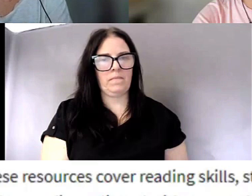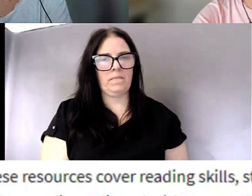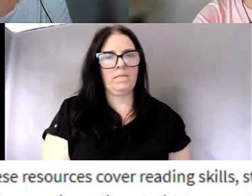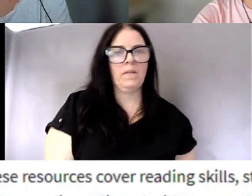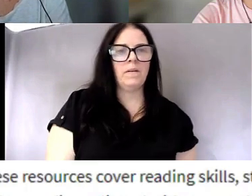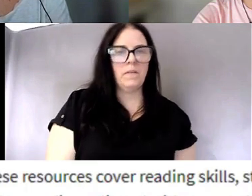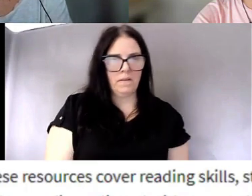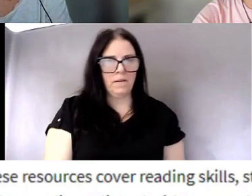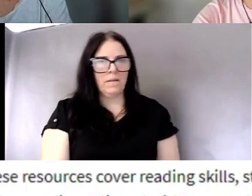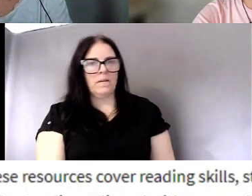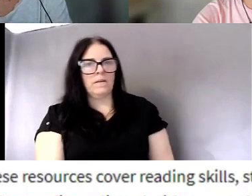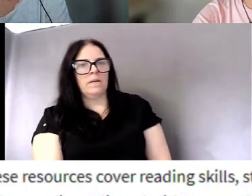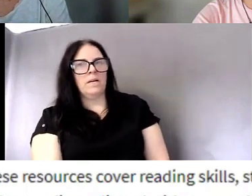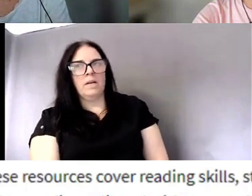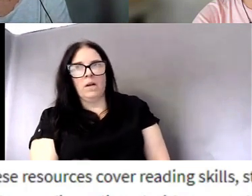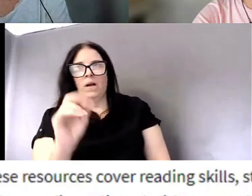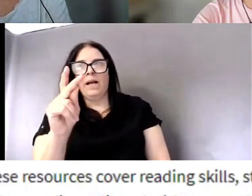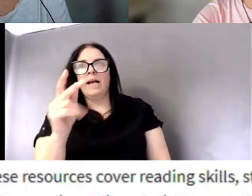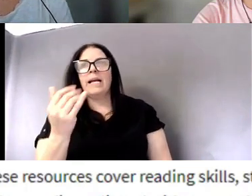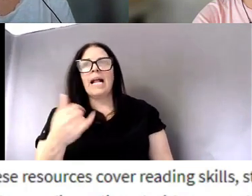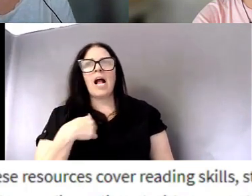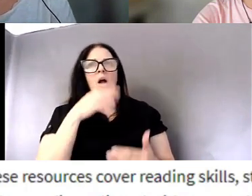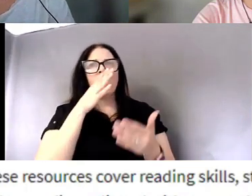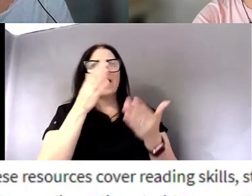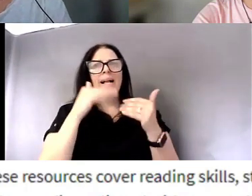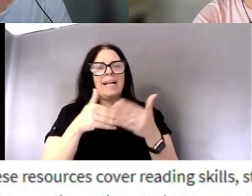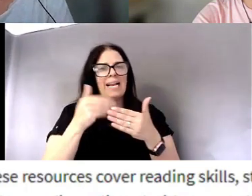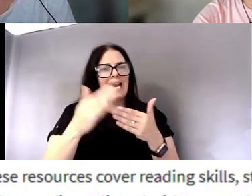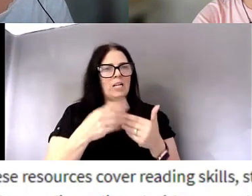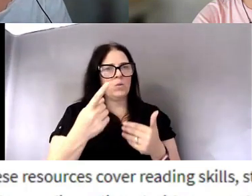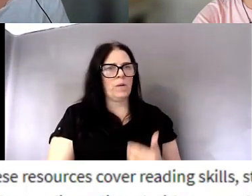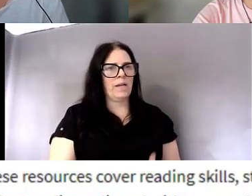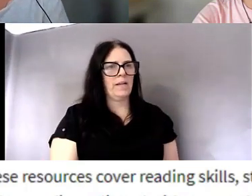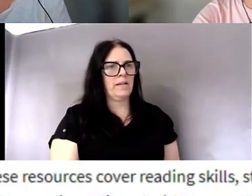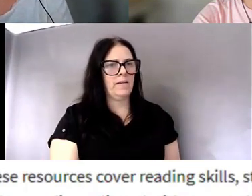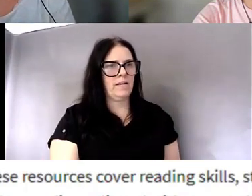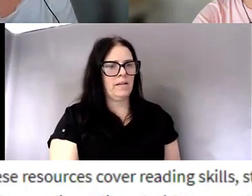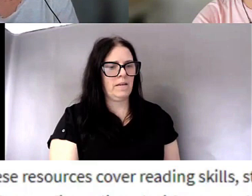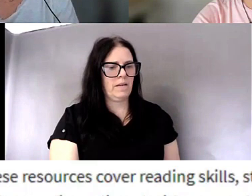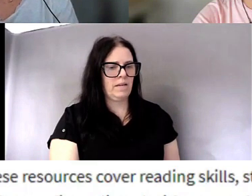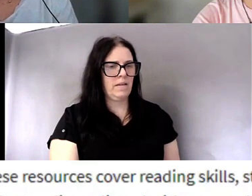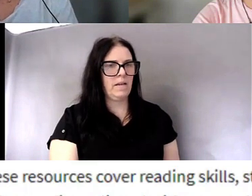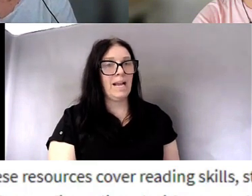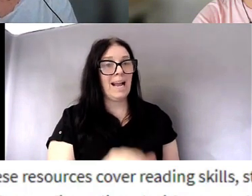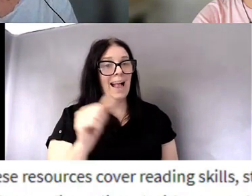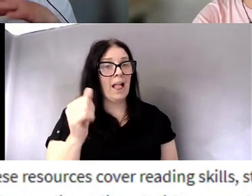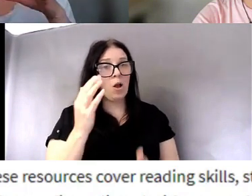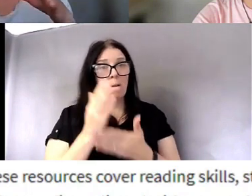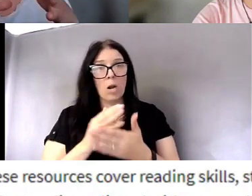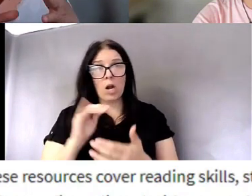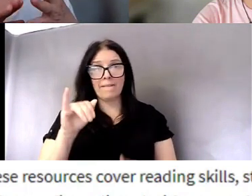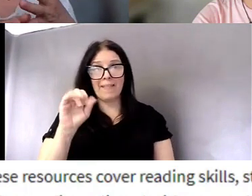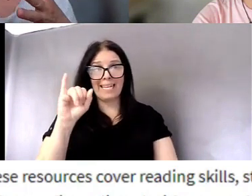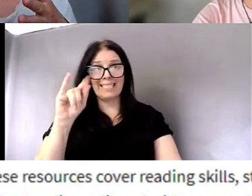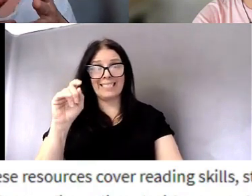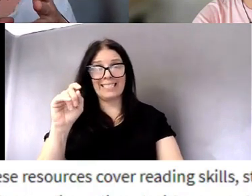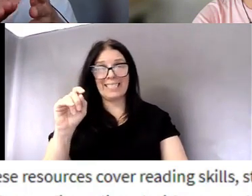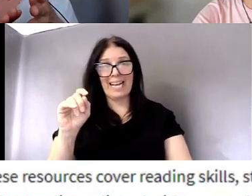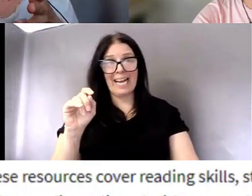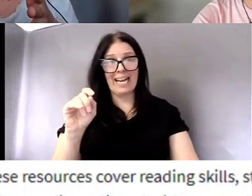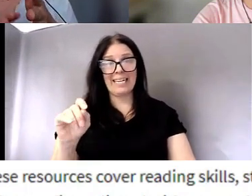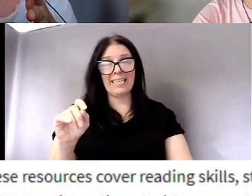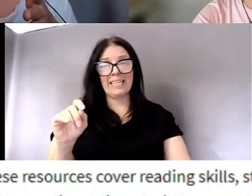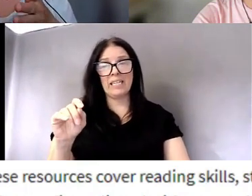Okay, and I'll go to the next one. Another part of the site, particularly with the